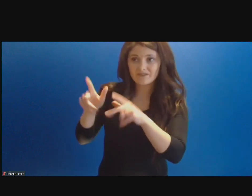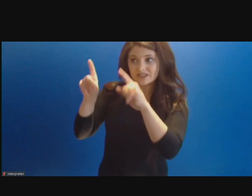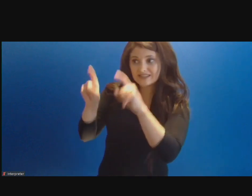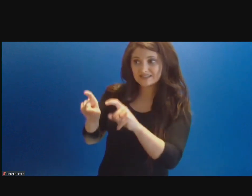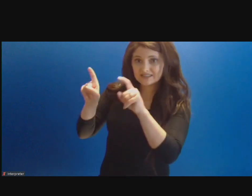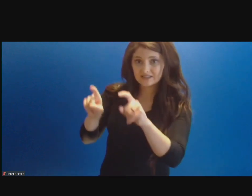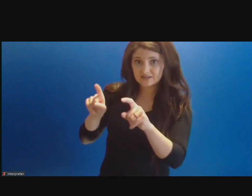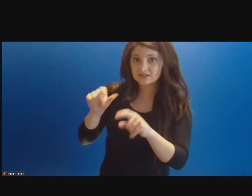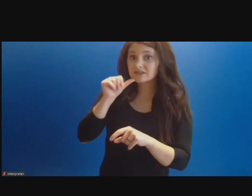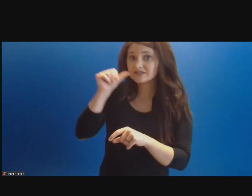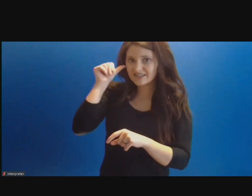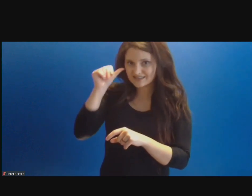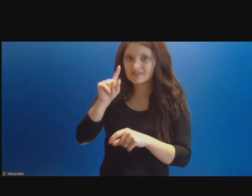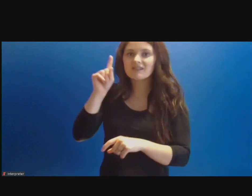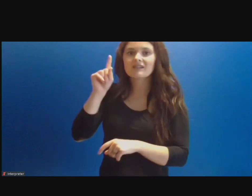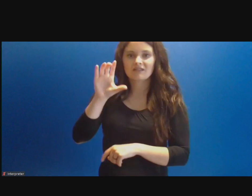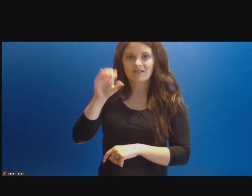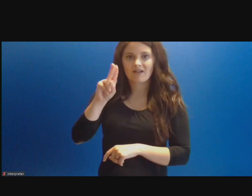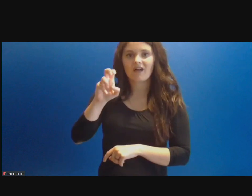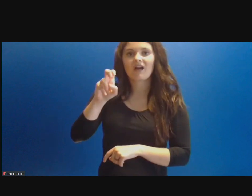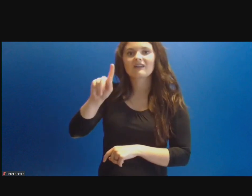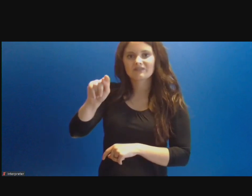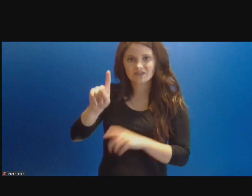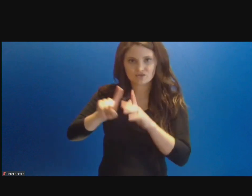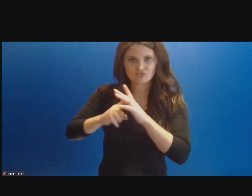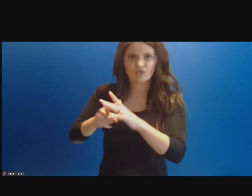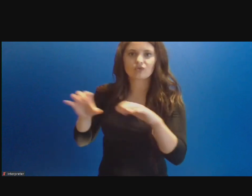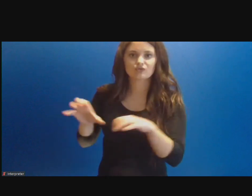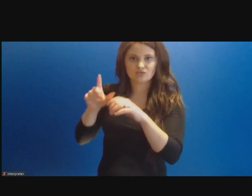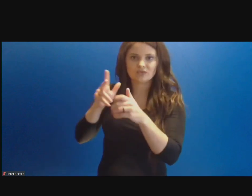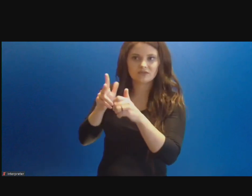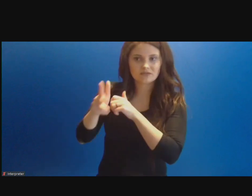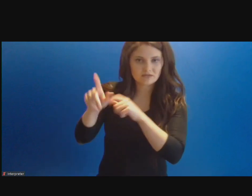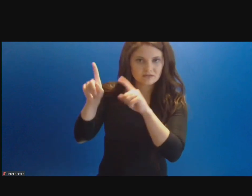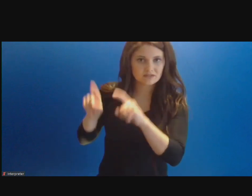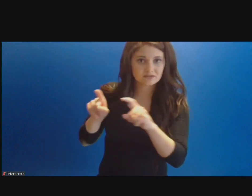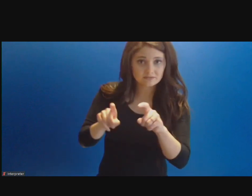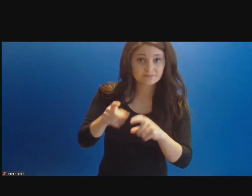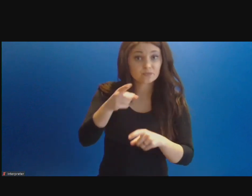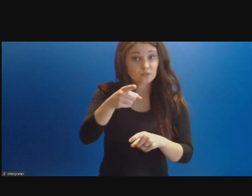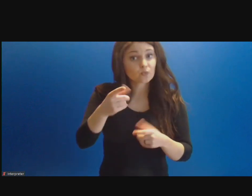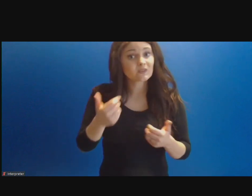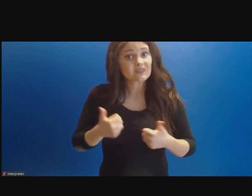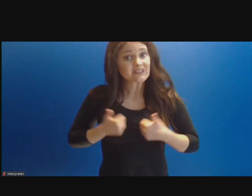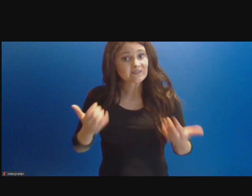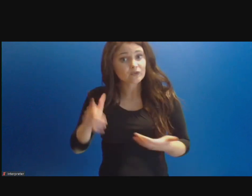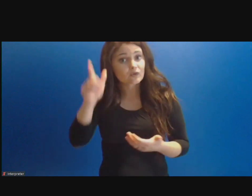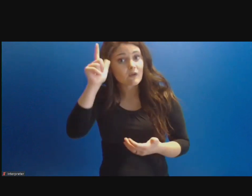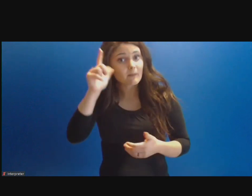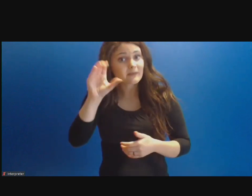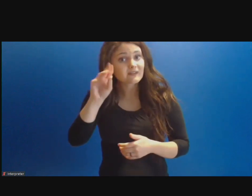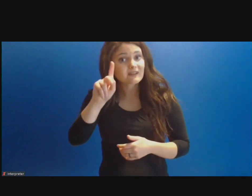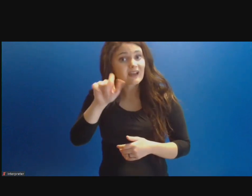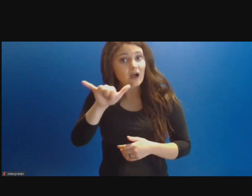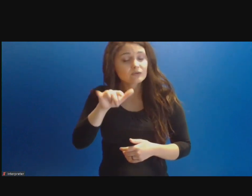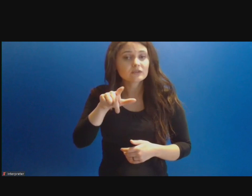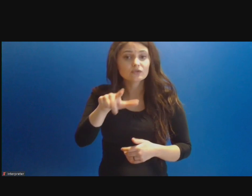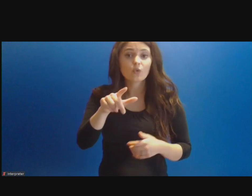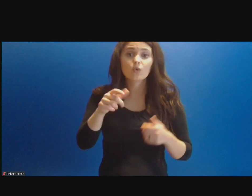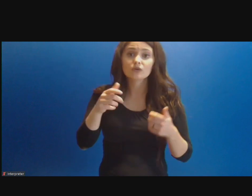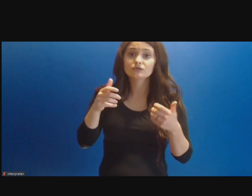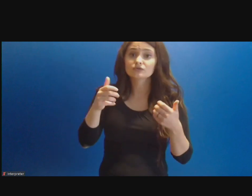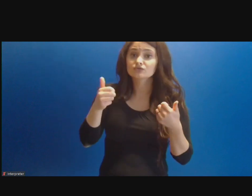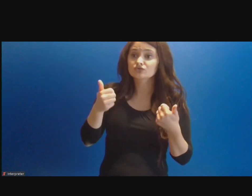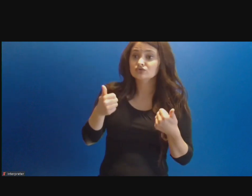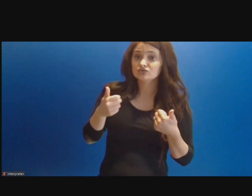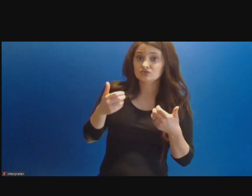yesterday, Covenant's drive-in testing. In fact, if you live in Lubbock County, your chances of having been